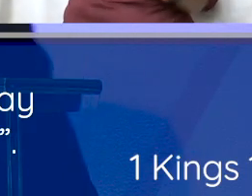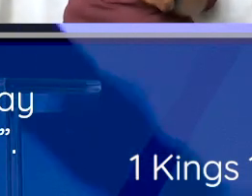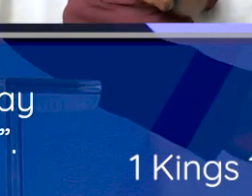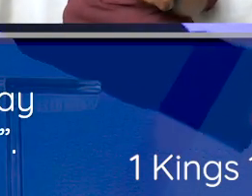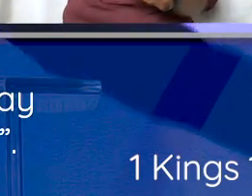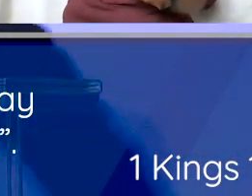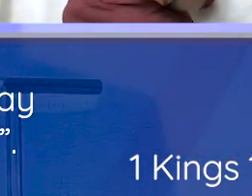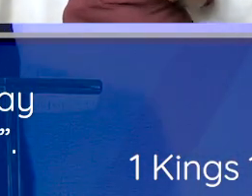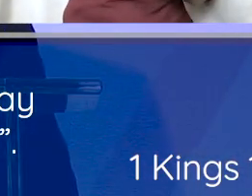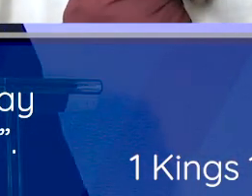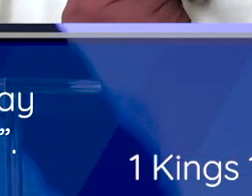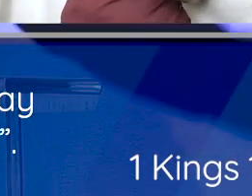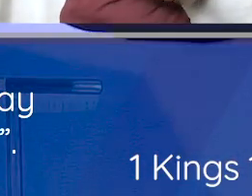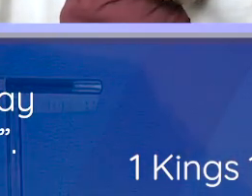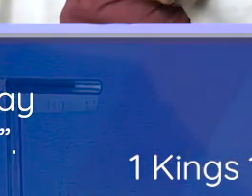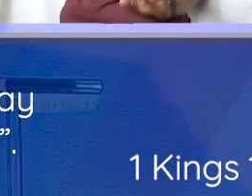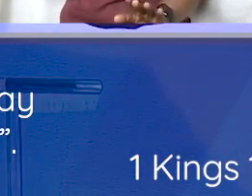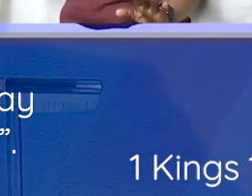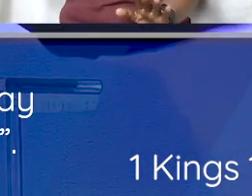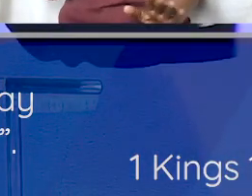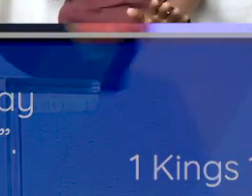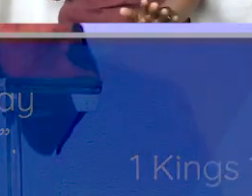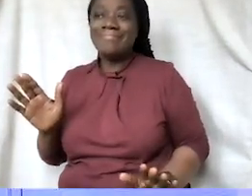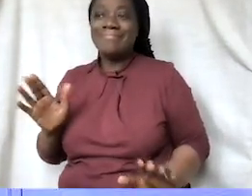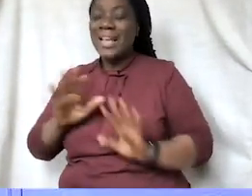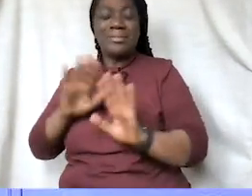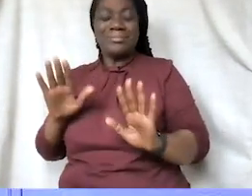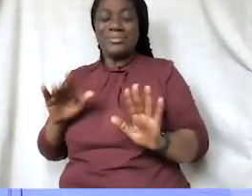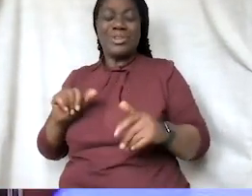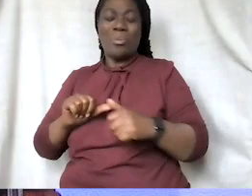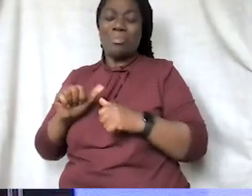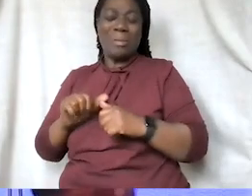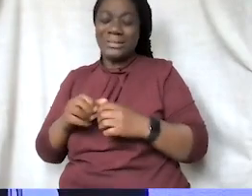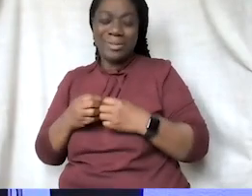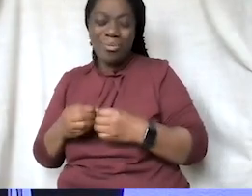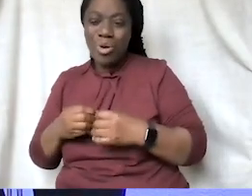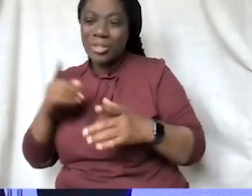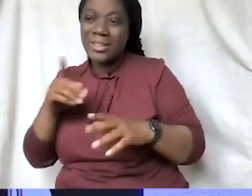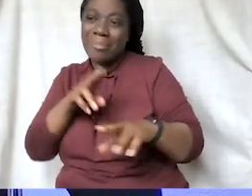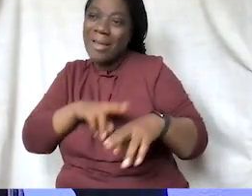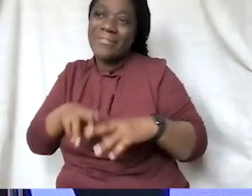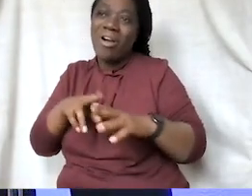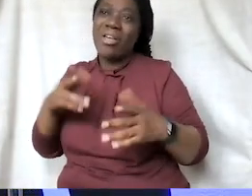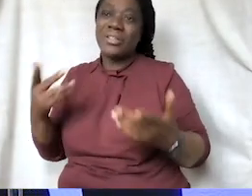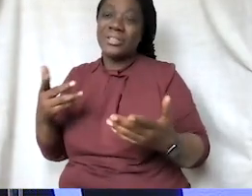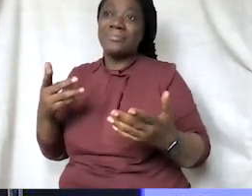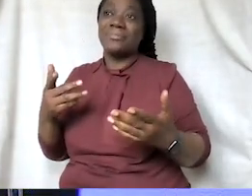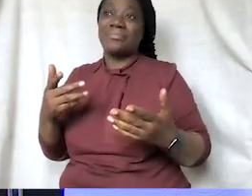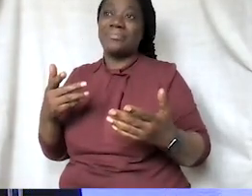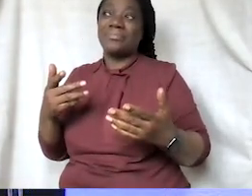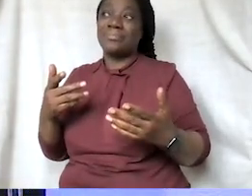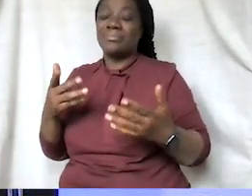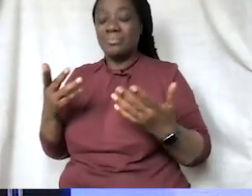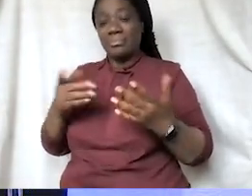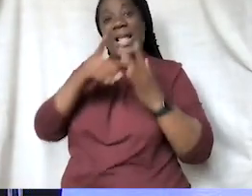praying, "take my life. I am no better than my fathers." Tonight, I want you to know, even Jeremiah prayed.